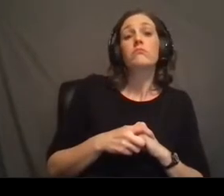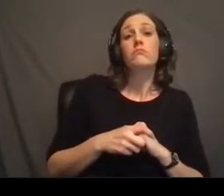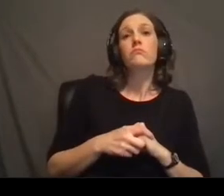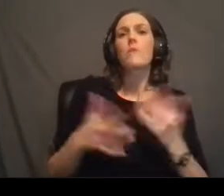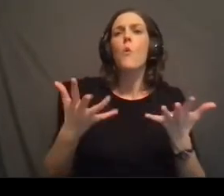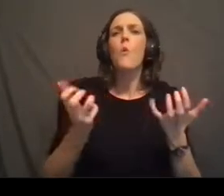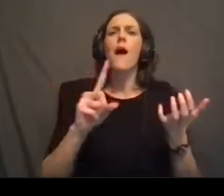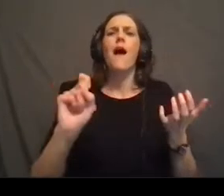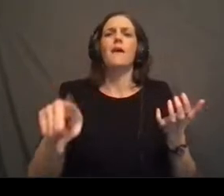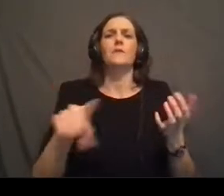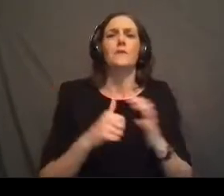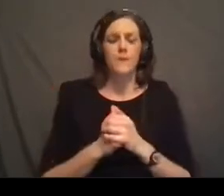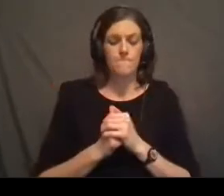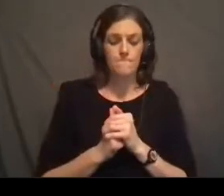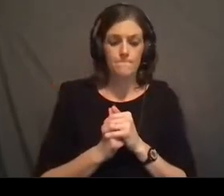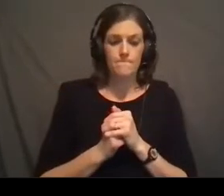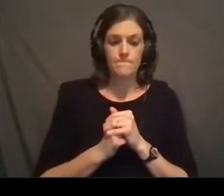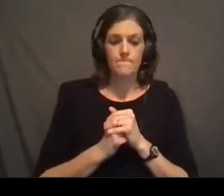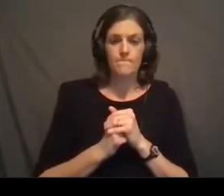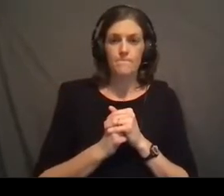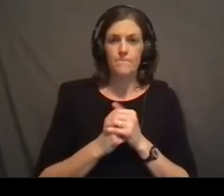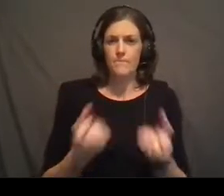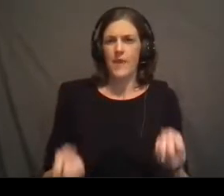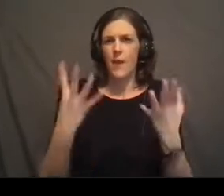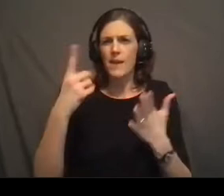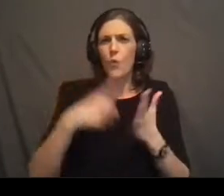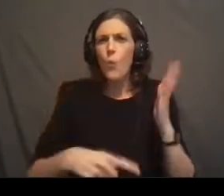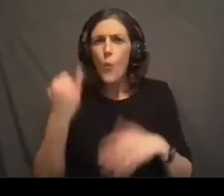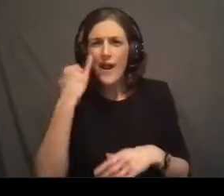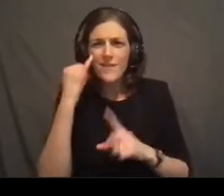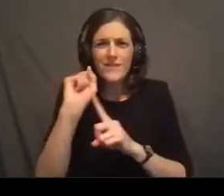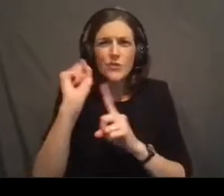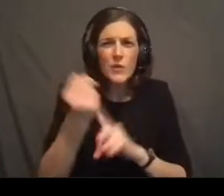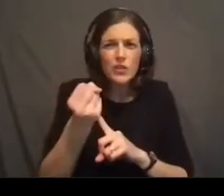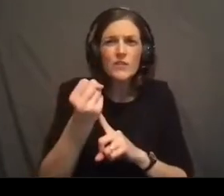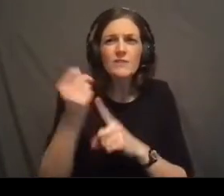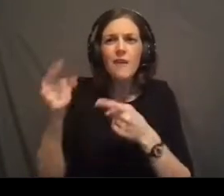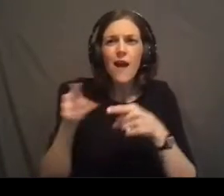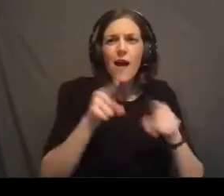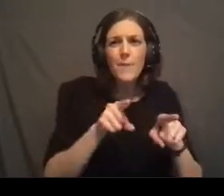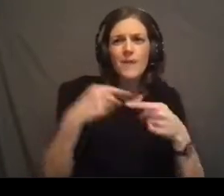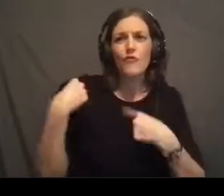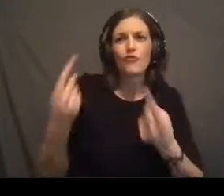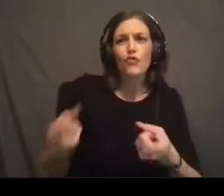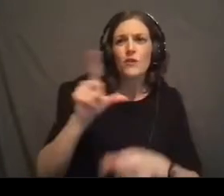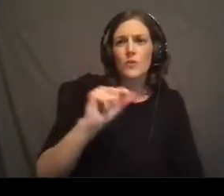I want to ask you a question. How many what-if scenarios went through your mind in 2020?